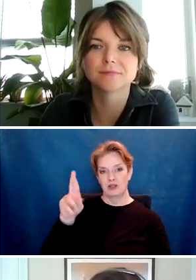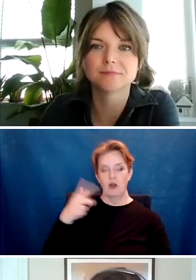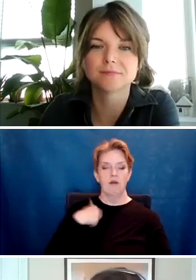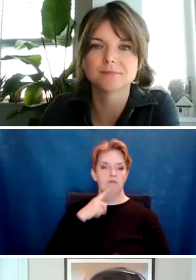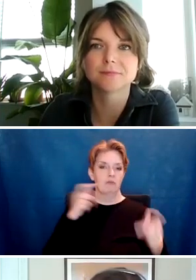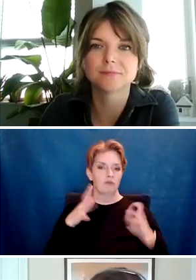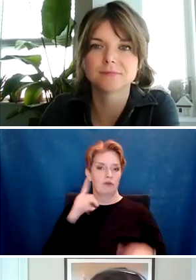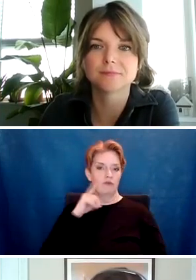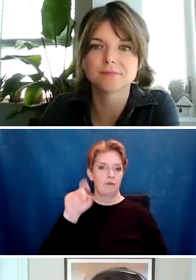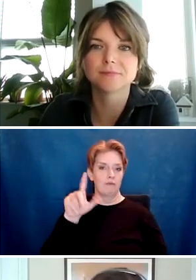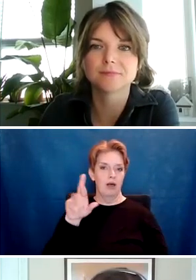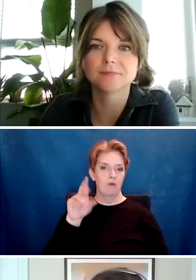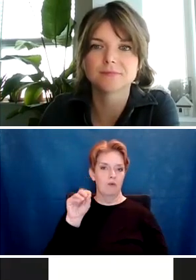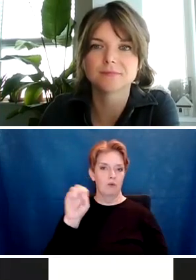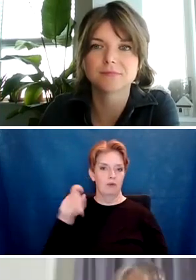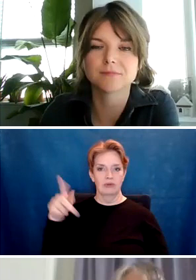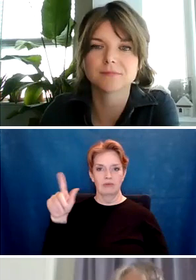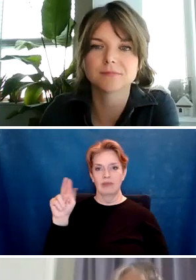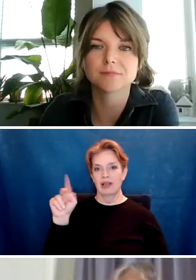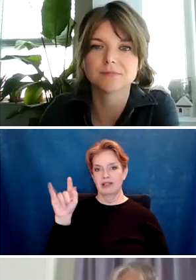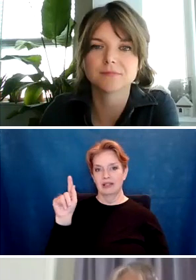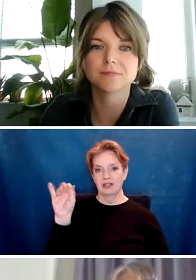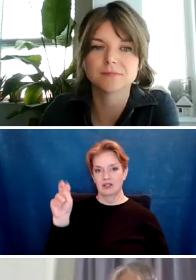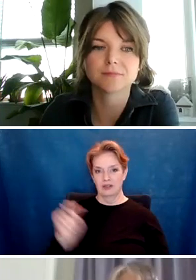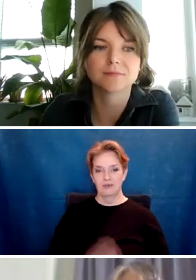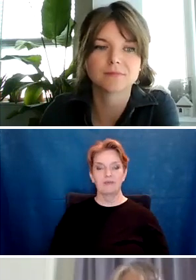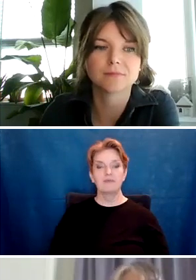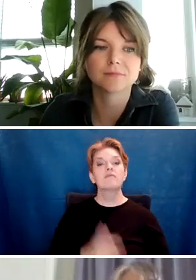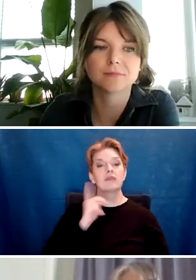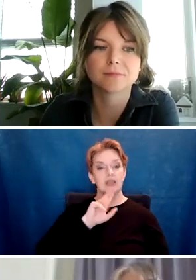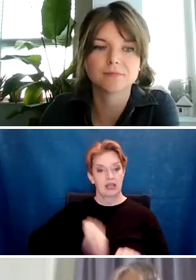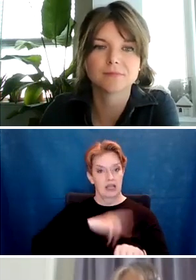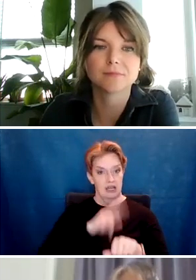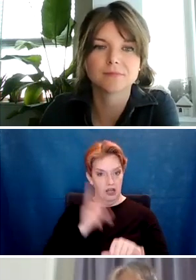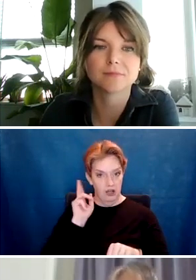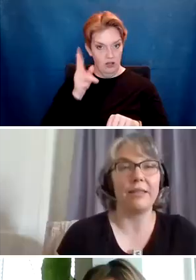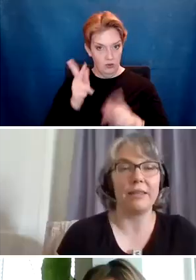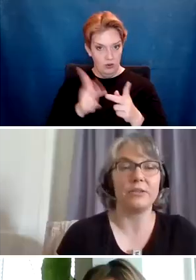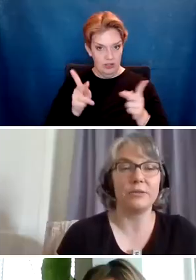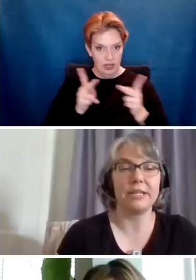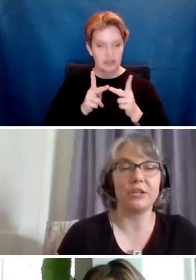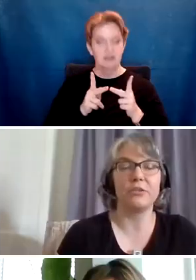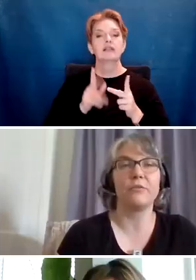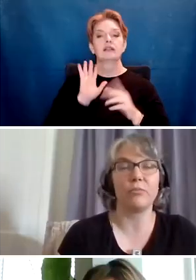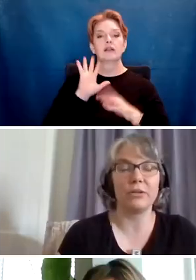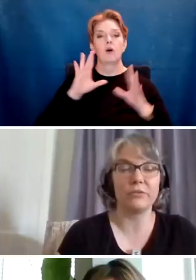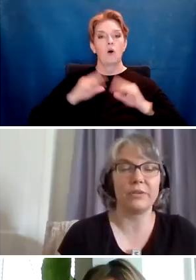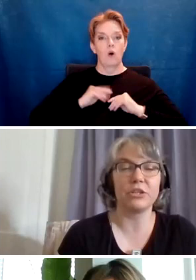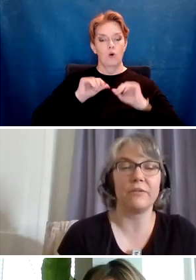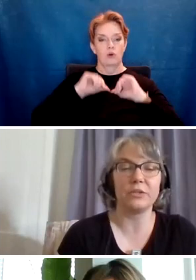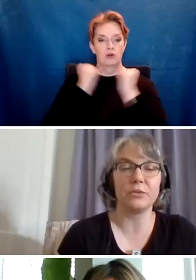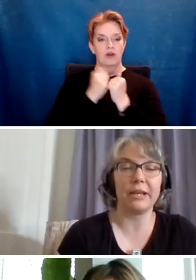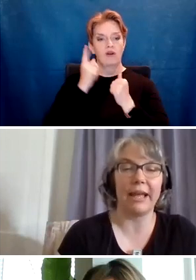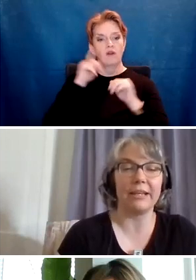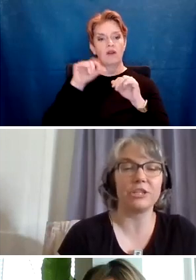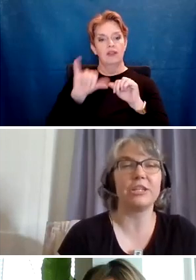Plantation. Melrose Plantation is a National Historic Site owned and operated by the Association for the Preservation